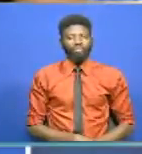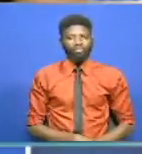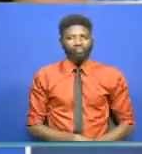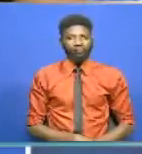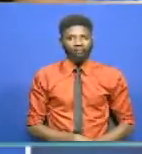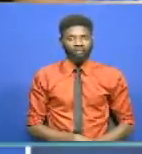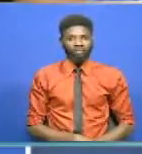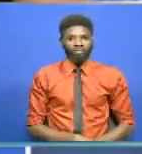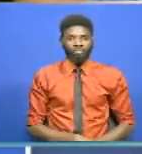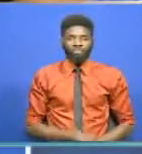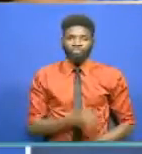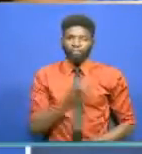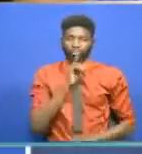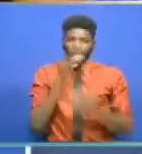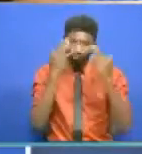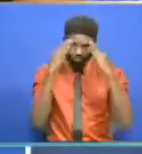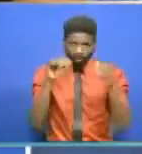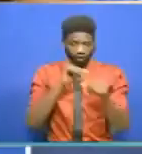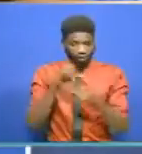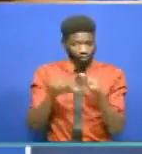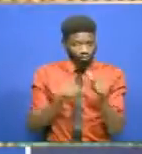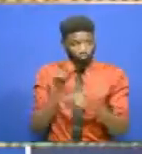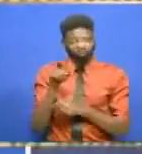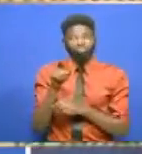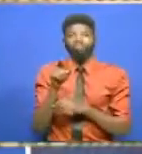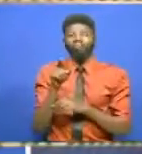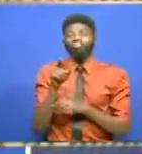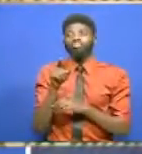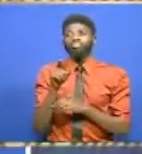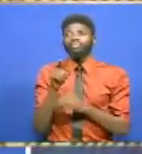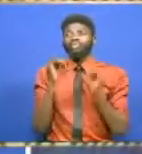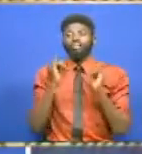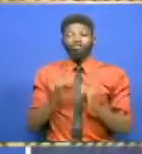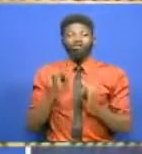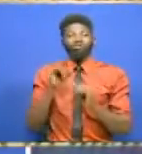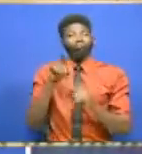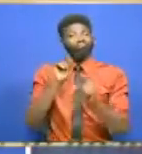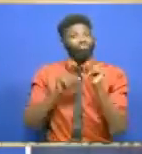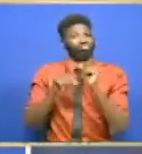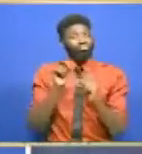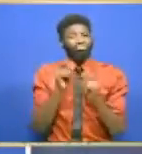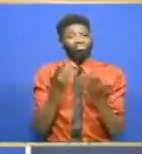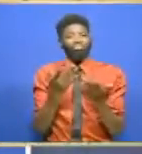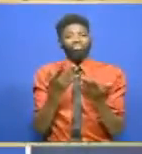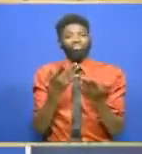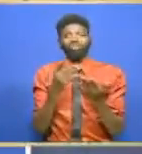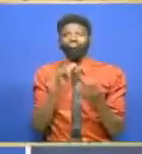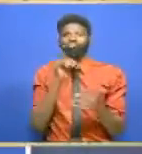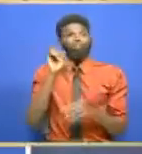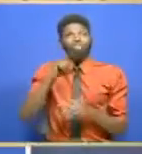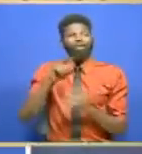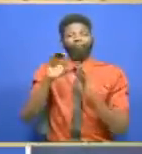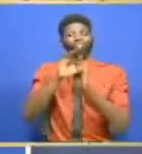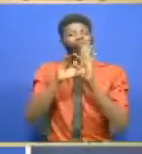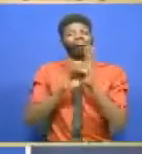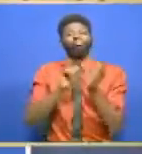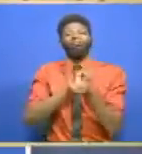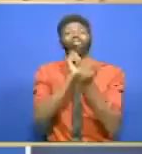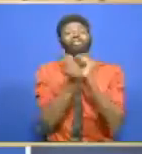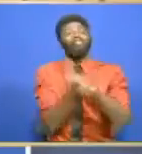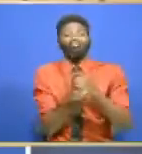choose deliberately not to obey the law, and therefore it has nothing to do with the change of constitutions. What will an